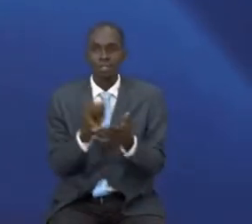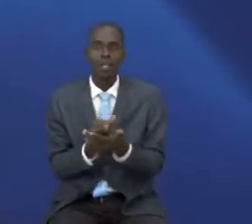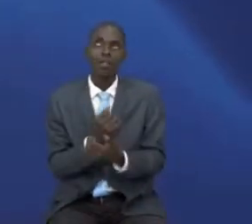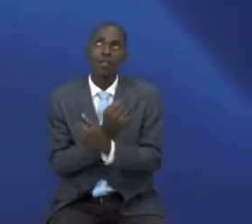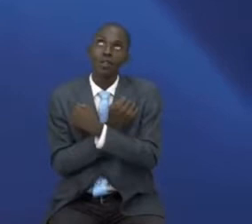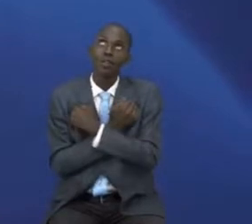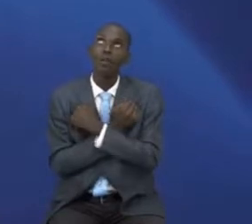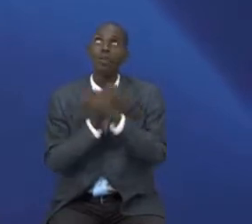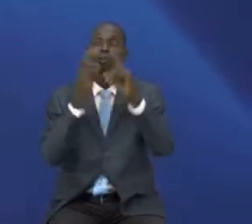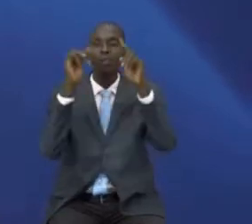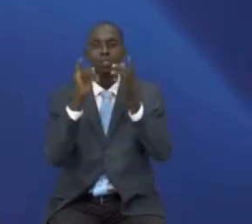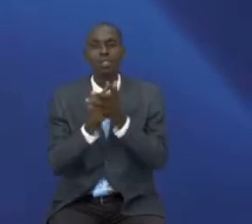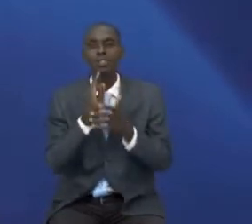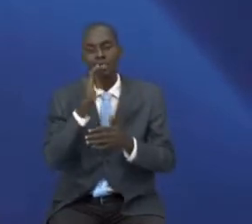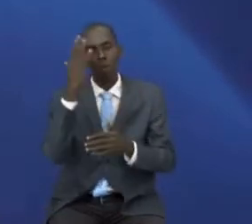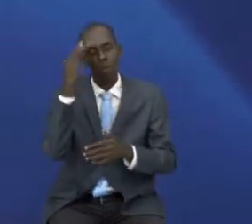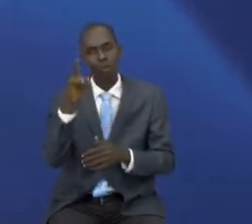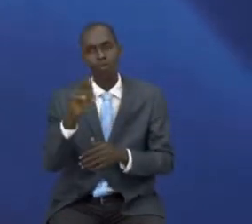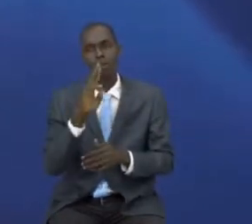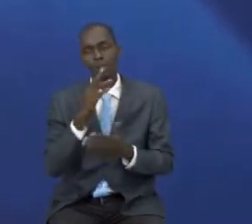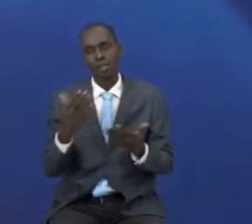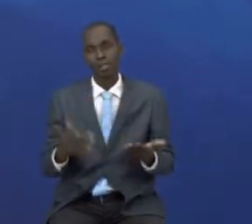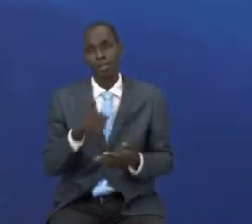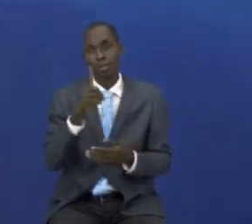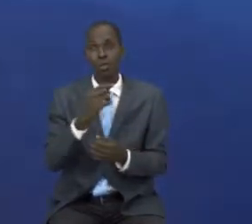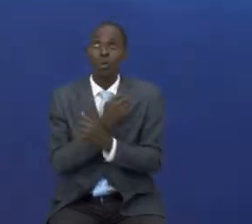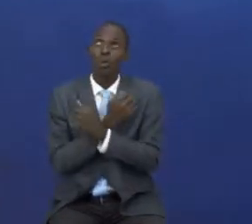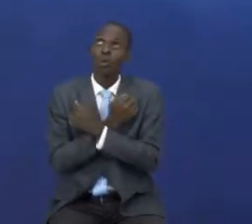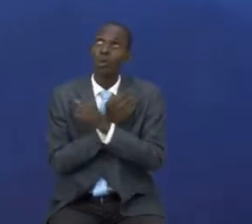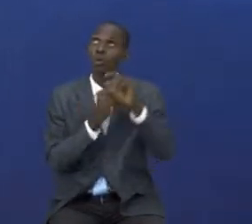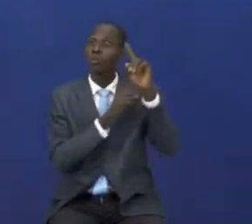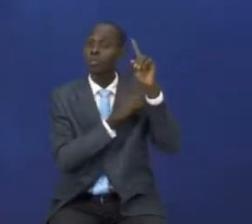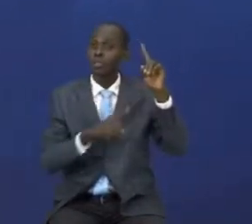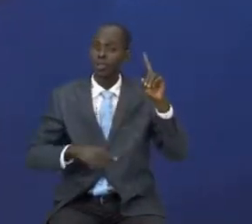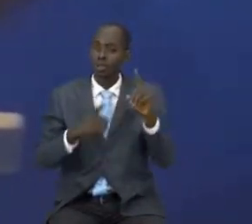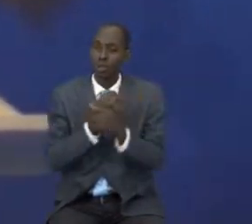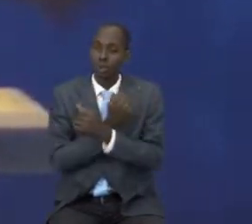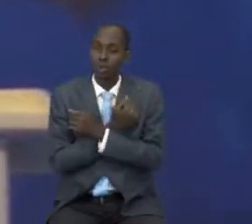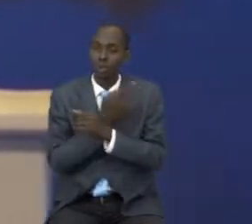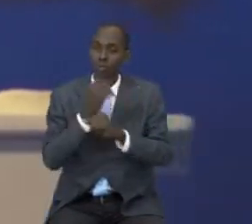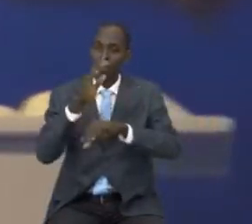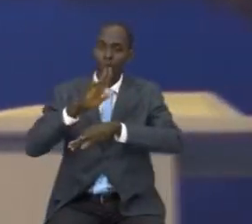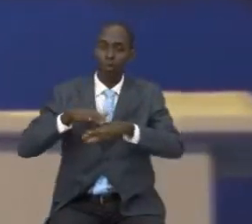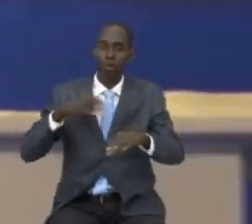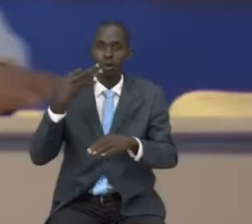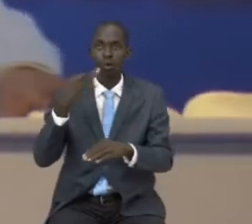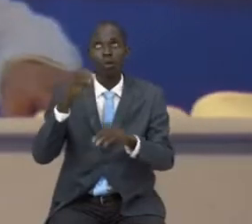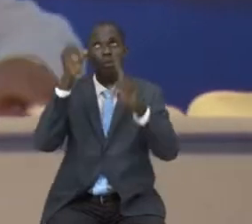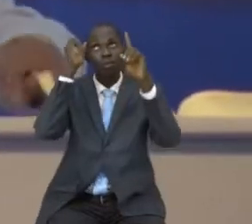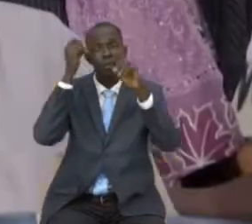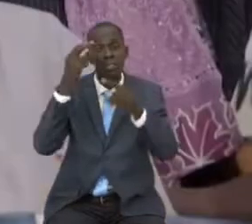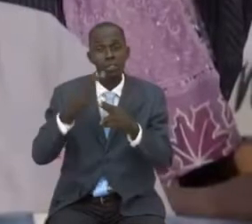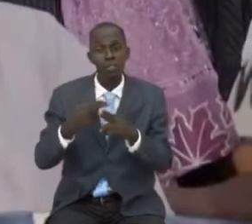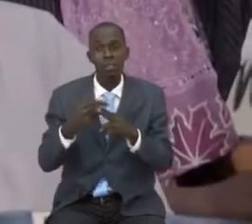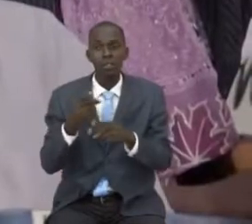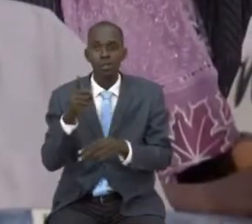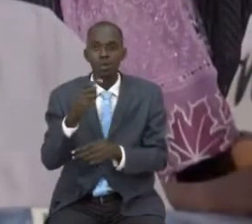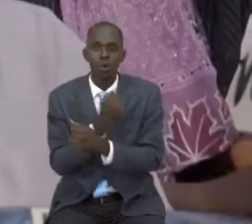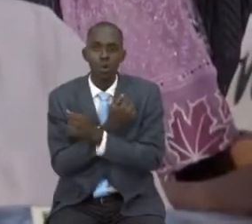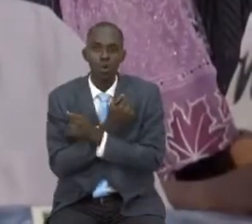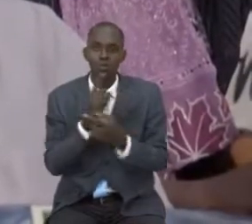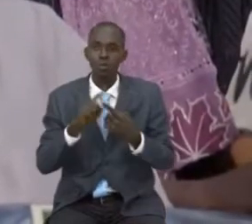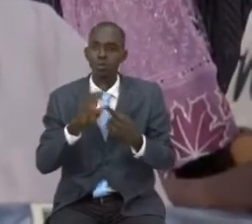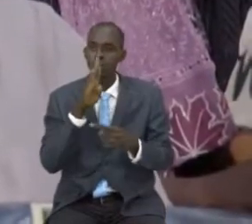him. That's why you are here. You love him. You love the mention of his name. And you love to be in